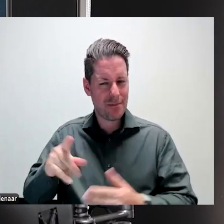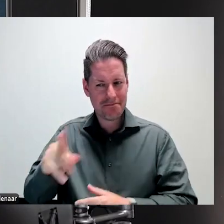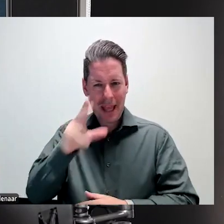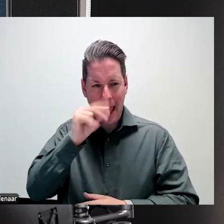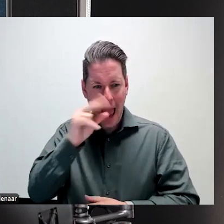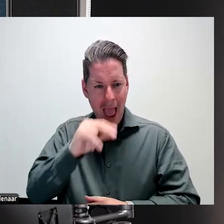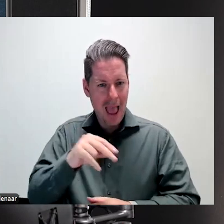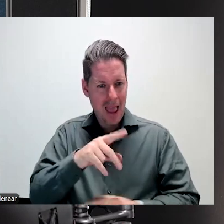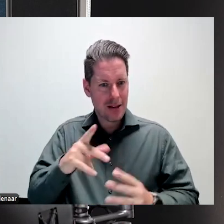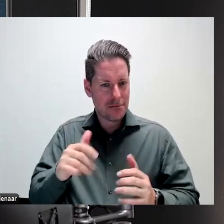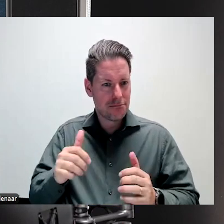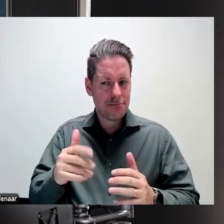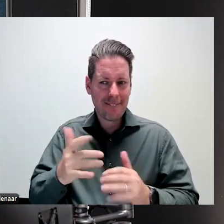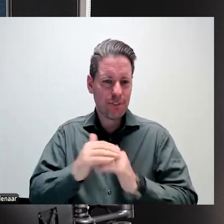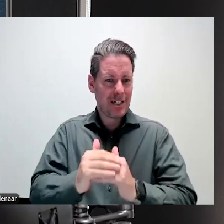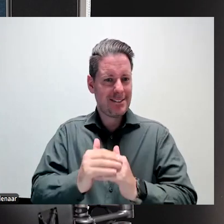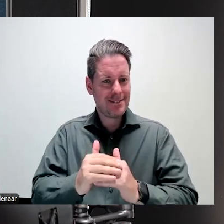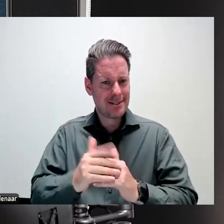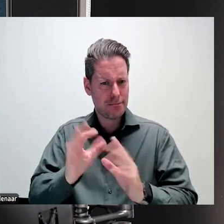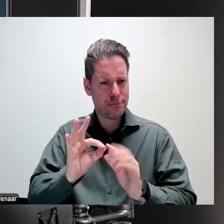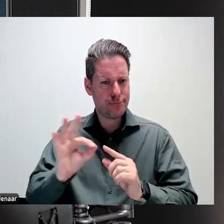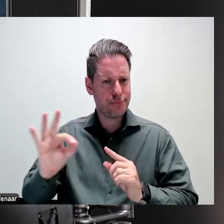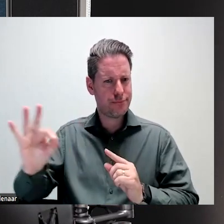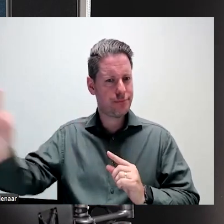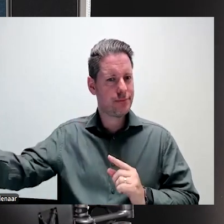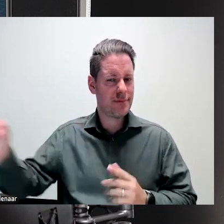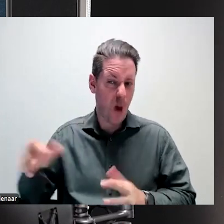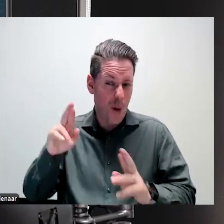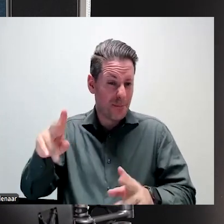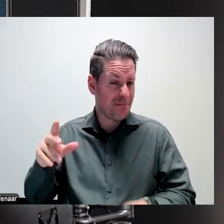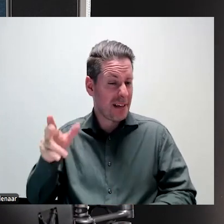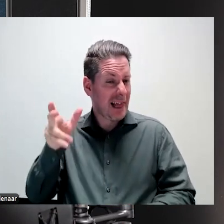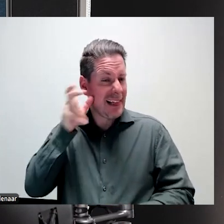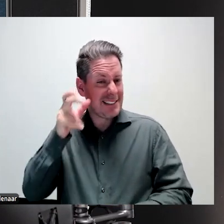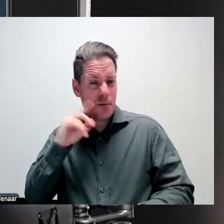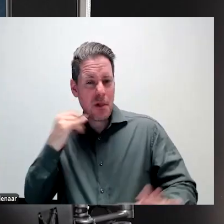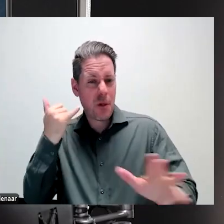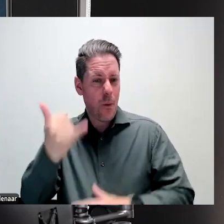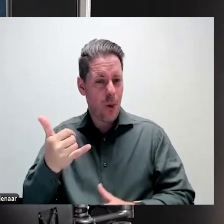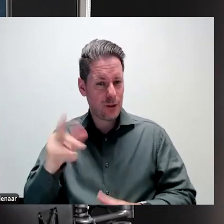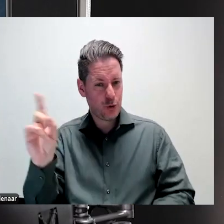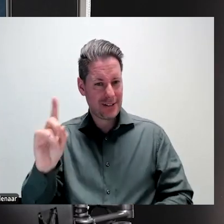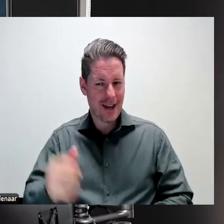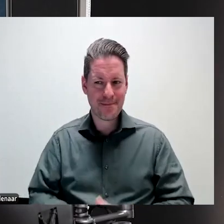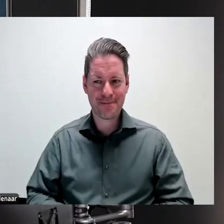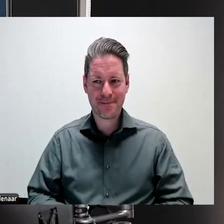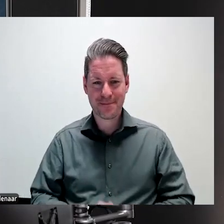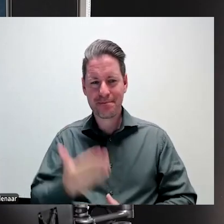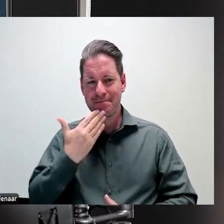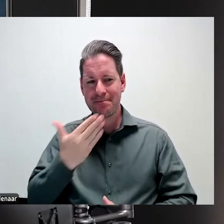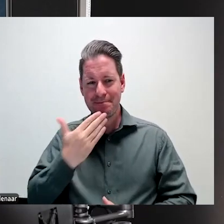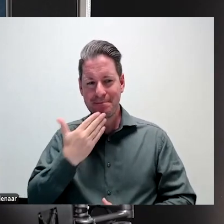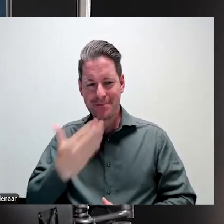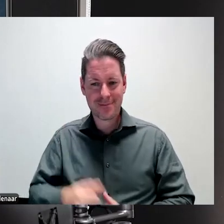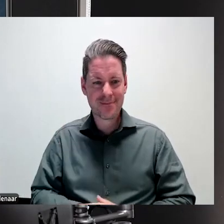we can reunite you today. Thanks again for your time. Thank you for good luck. Thank you. Thank you. You are on